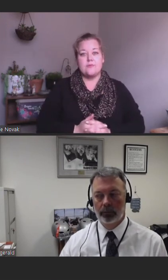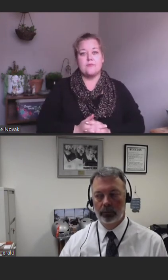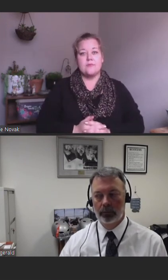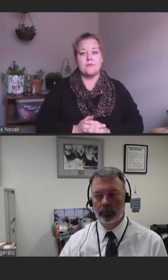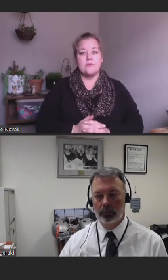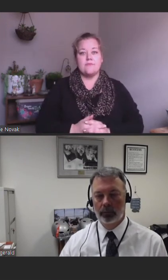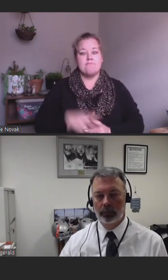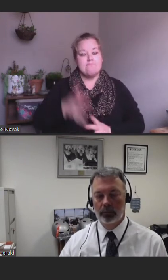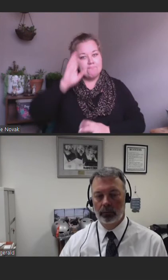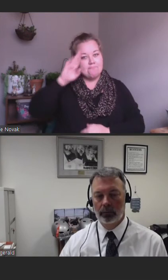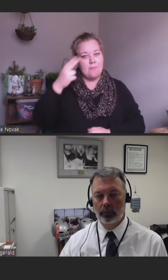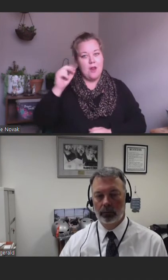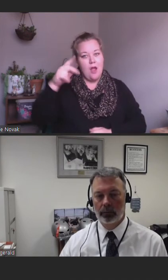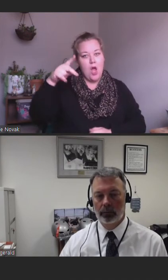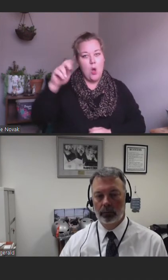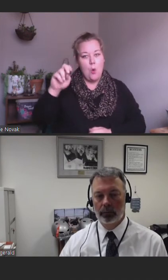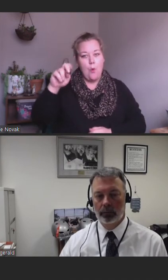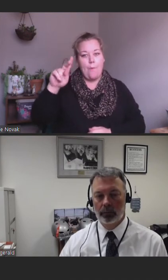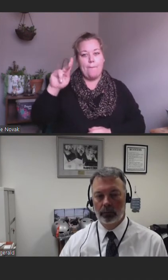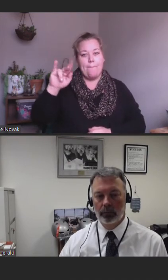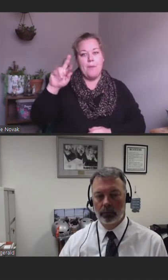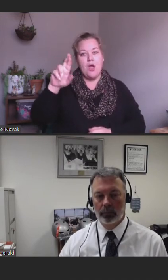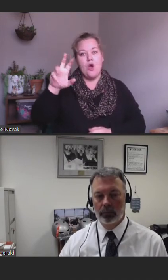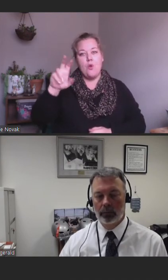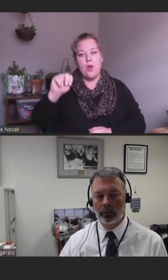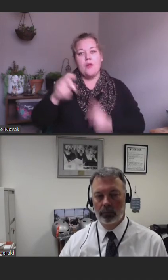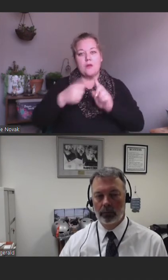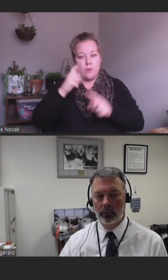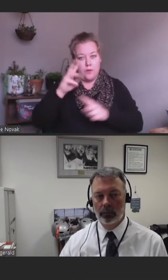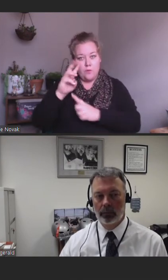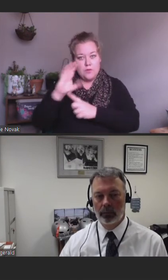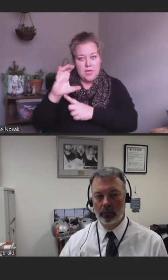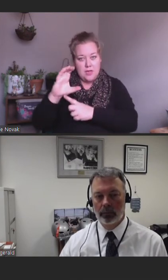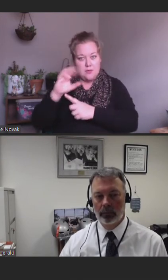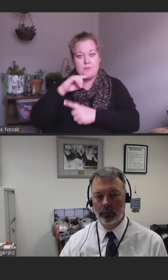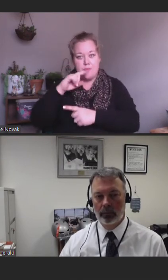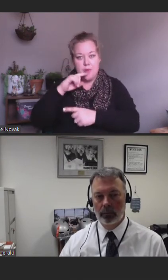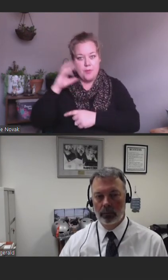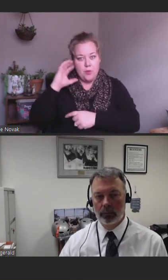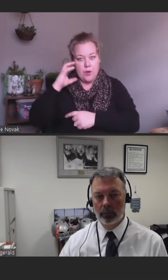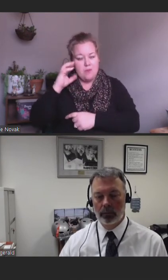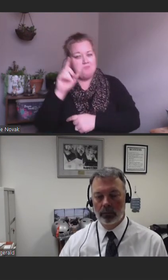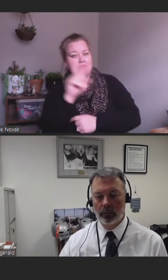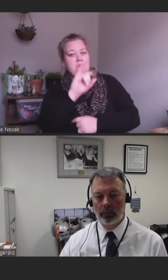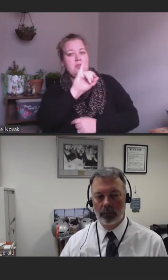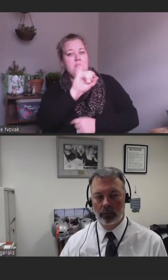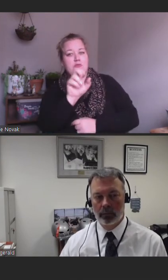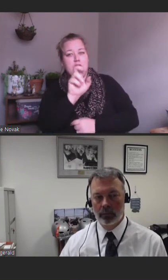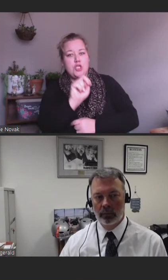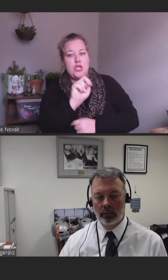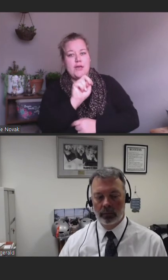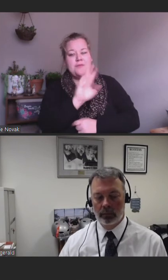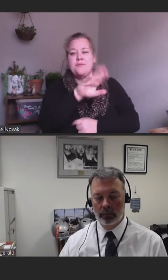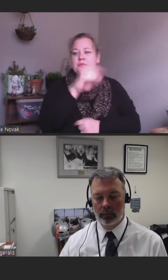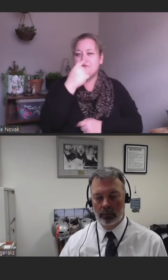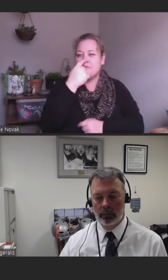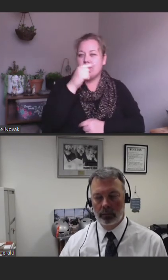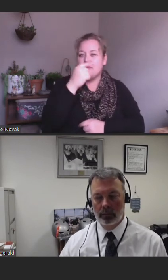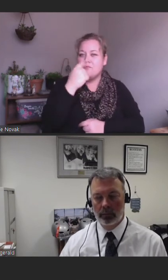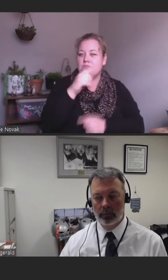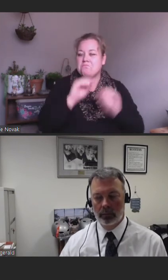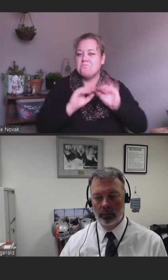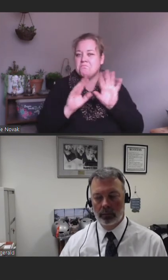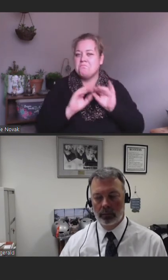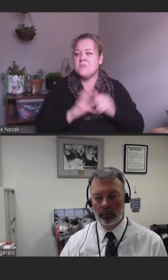Hi, this is Hope Curran with Wisconsin Public Radio. My question is for Jen. I'm just wondering if you can clarify why you're